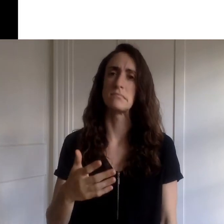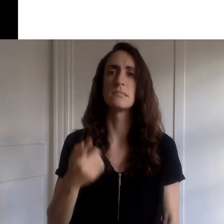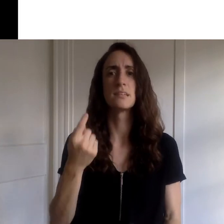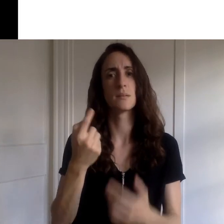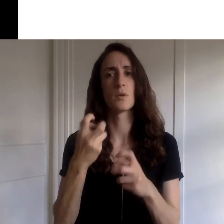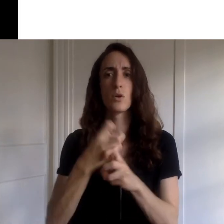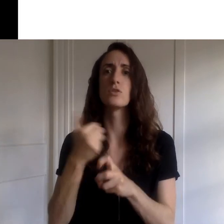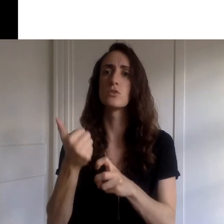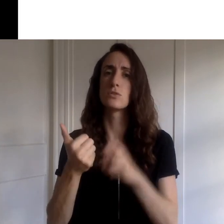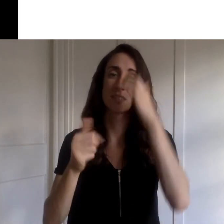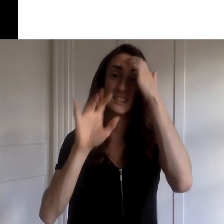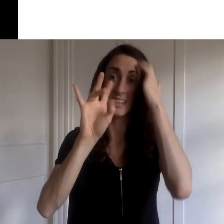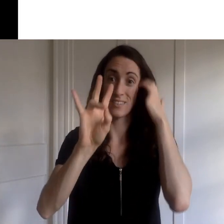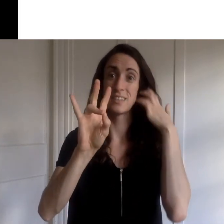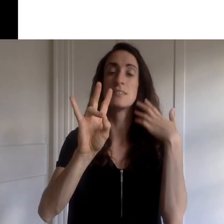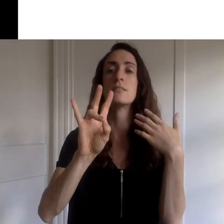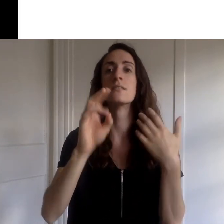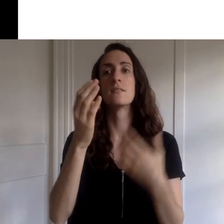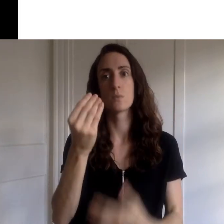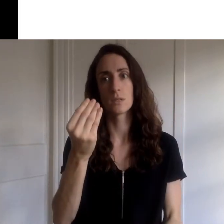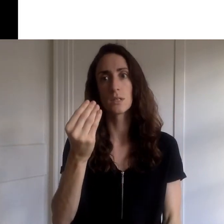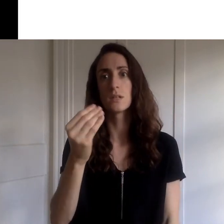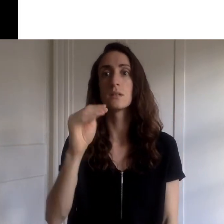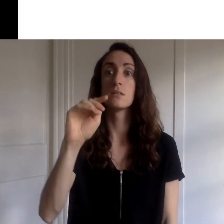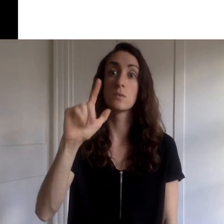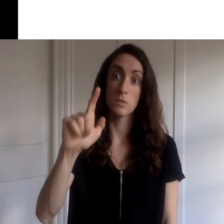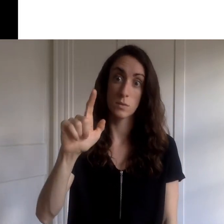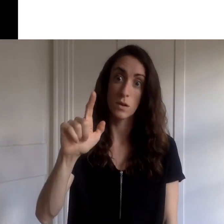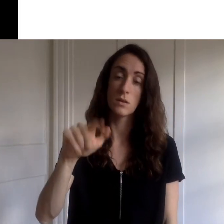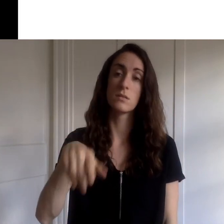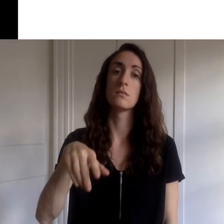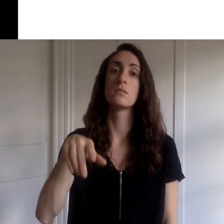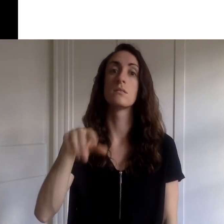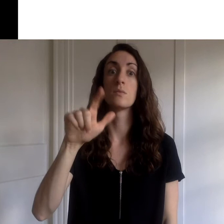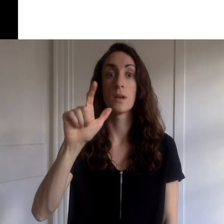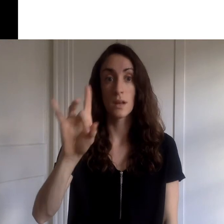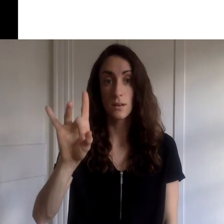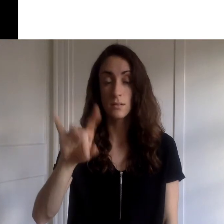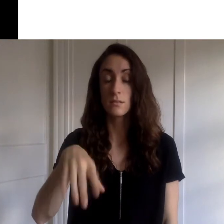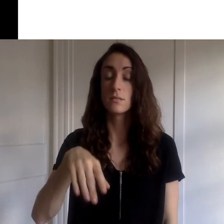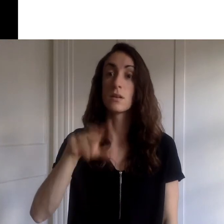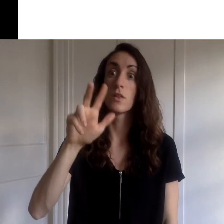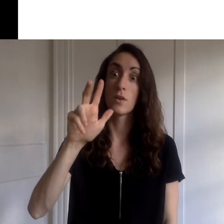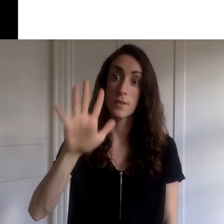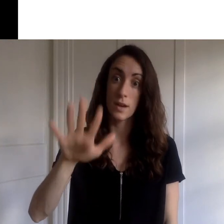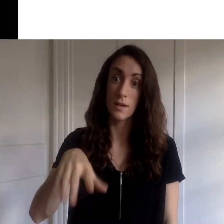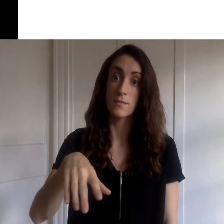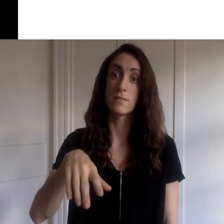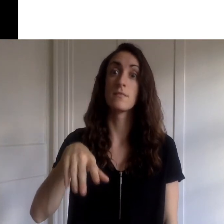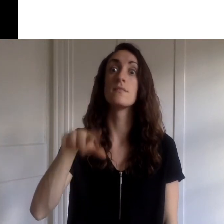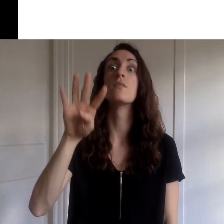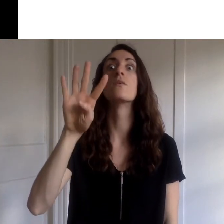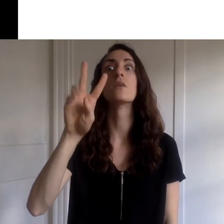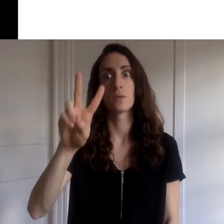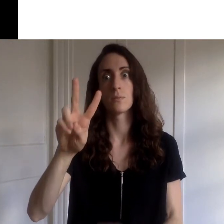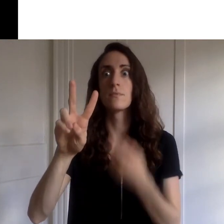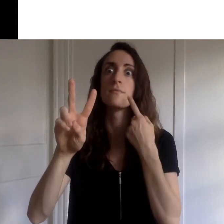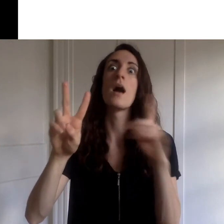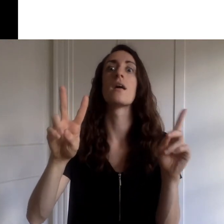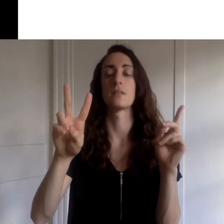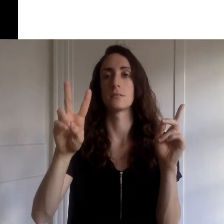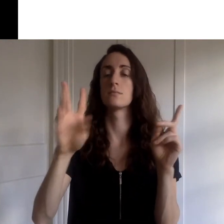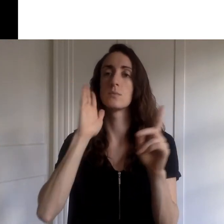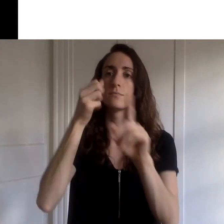If we were to try to do this with the y coefficients, 7 and 6, we can think about the multiples of 7. We've got 7, 14,